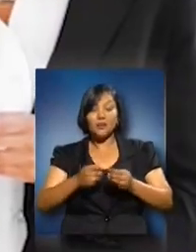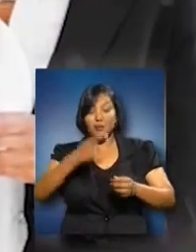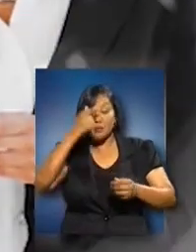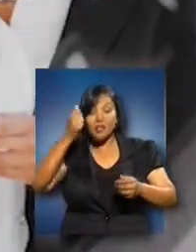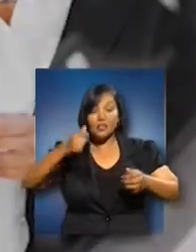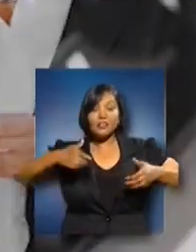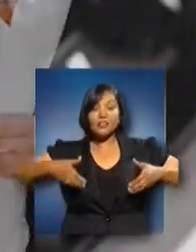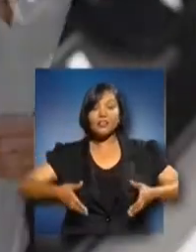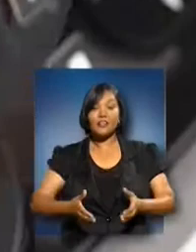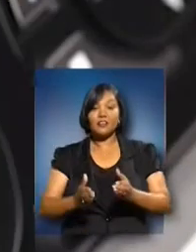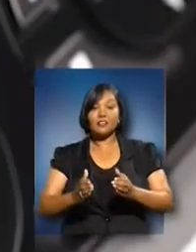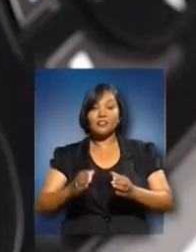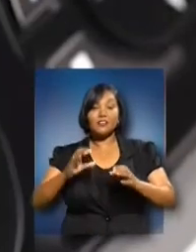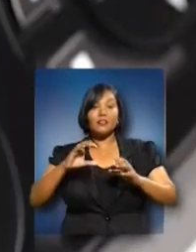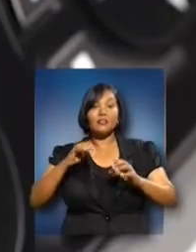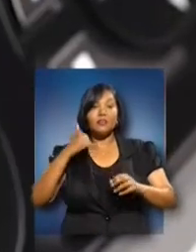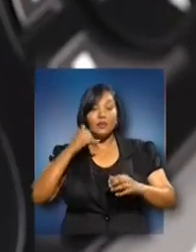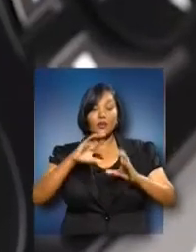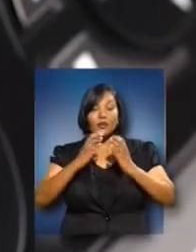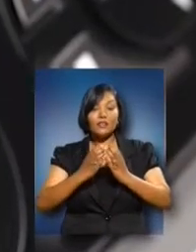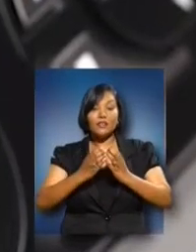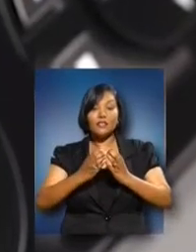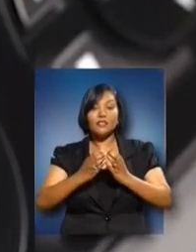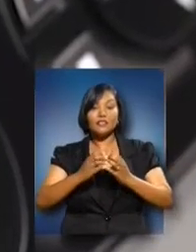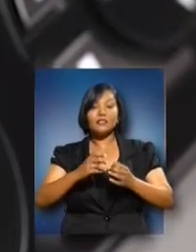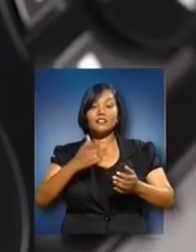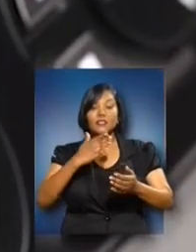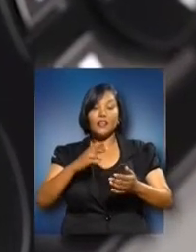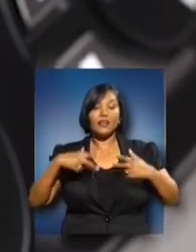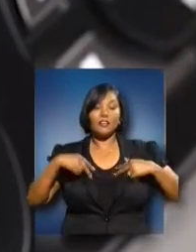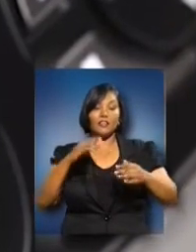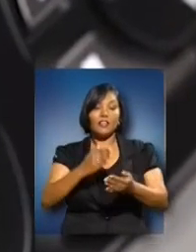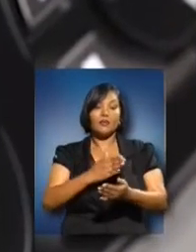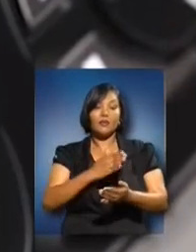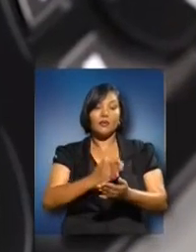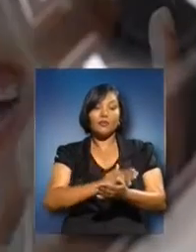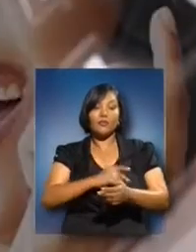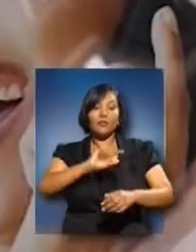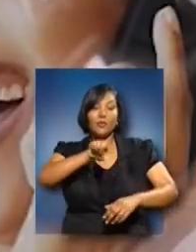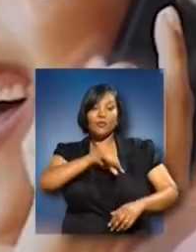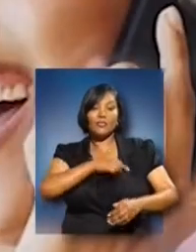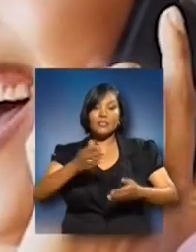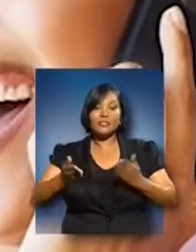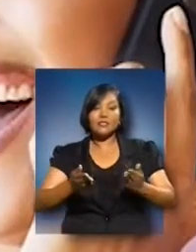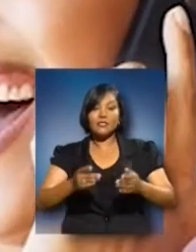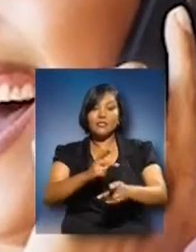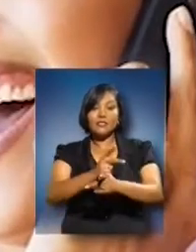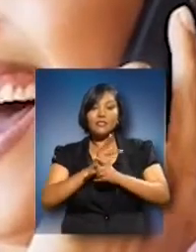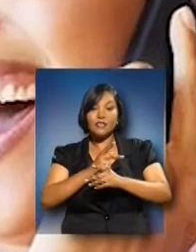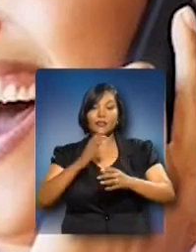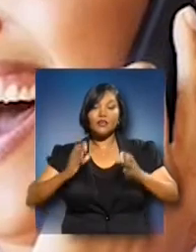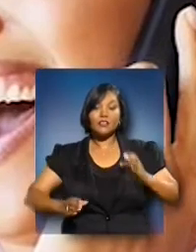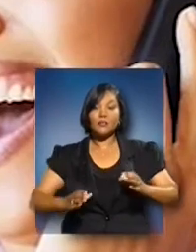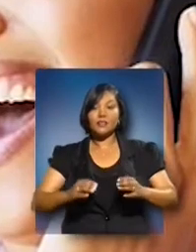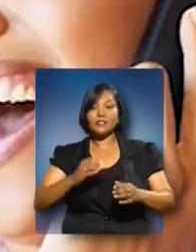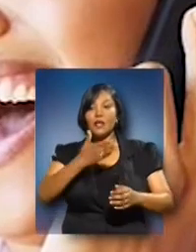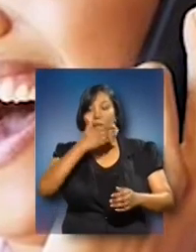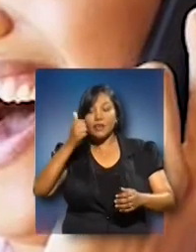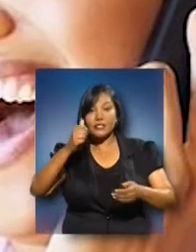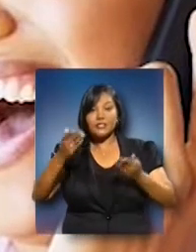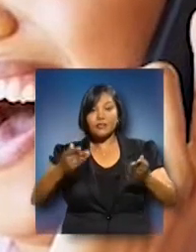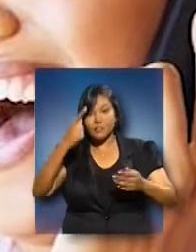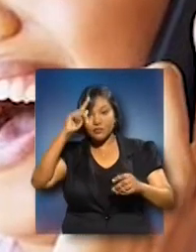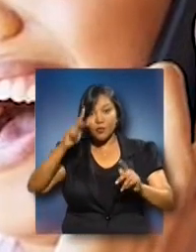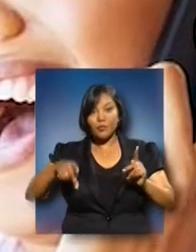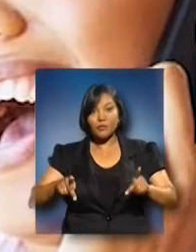attractive packages and improve quality of service to their subscribers in order to retain them. All in all, it's a better service for